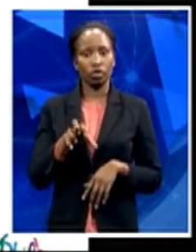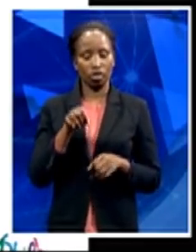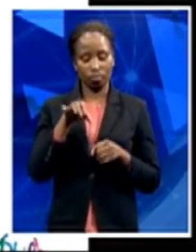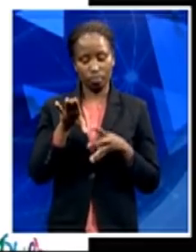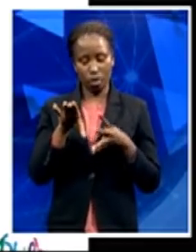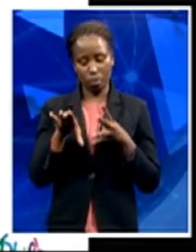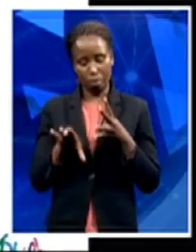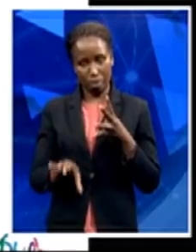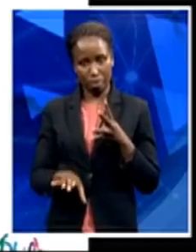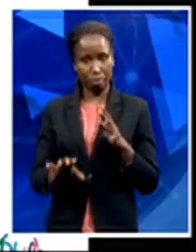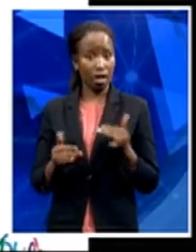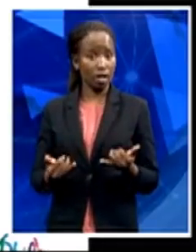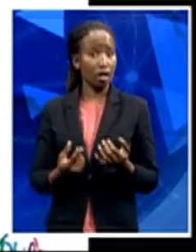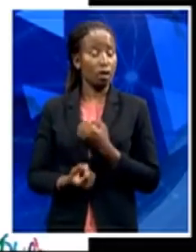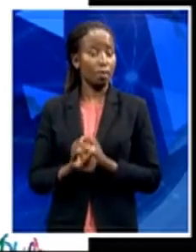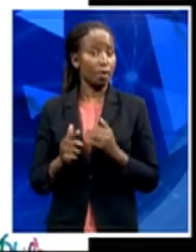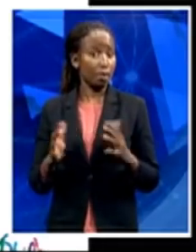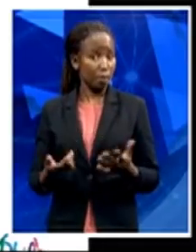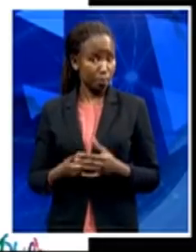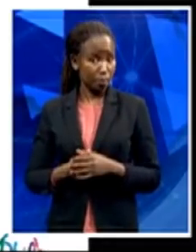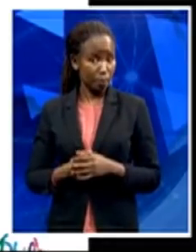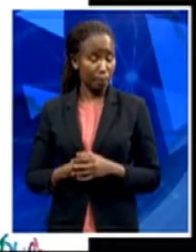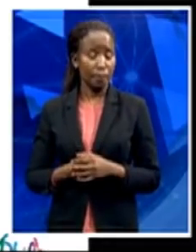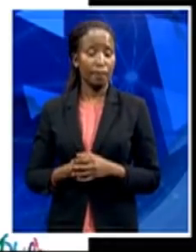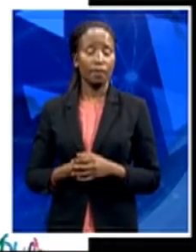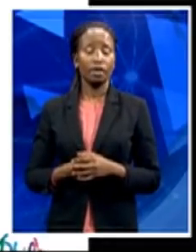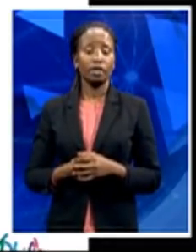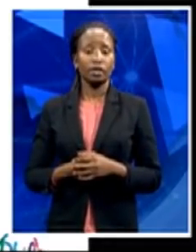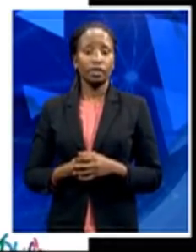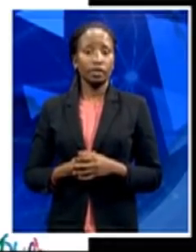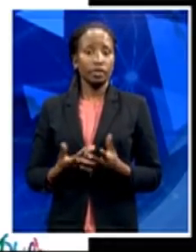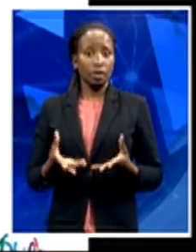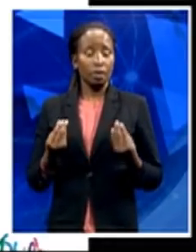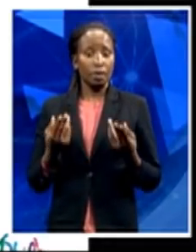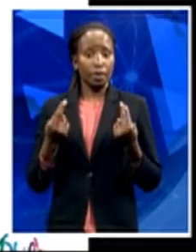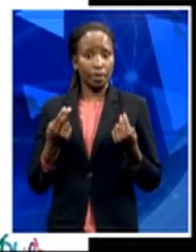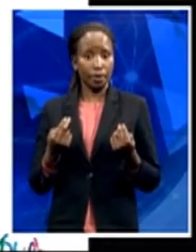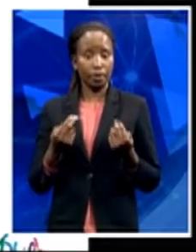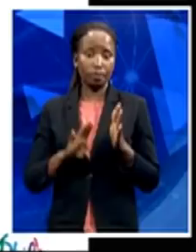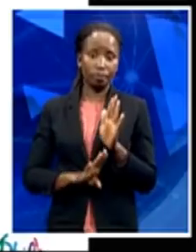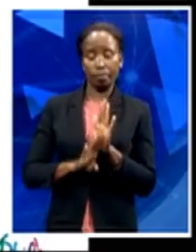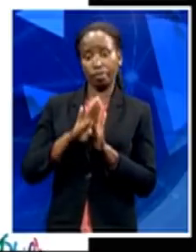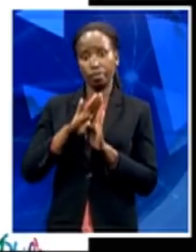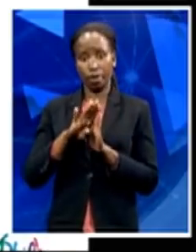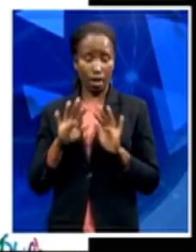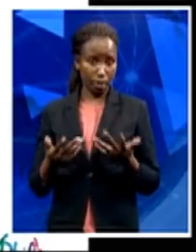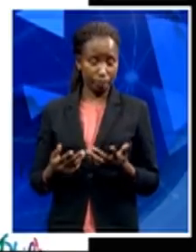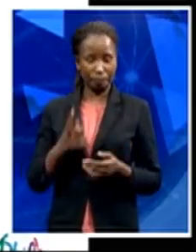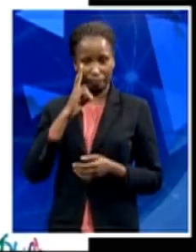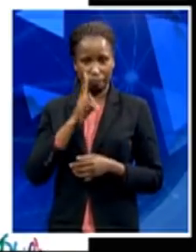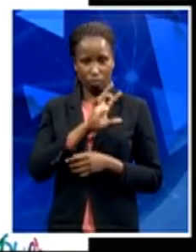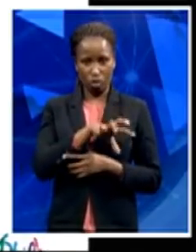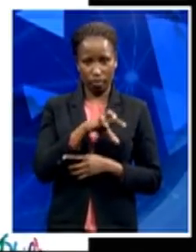terms of crossing the new wave threshold. We can see that the provinces that have crossed